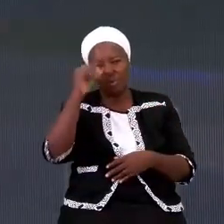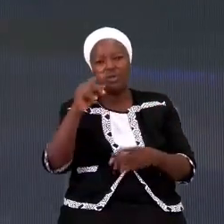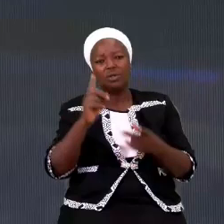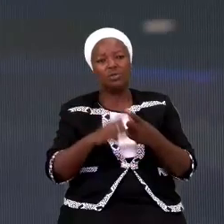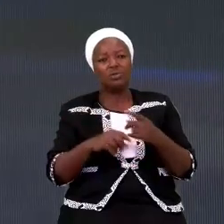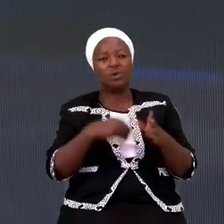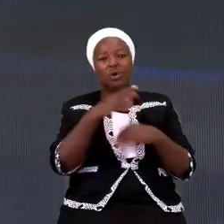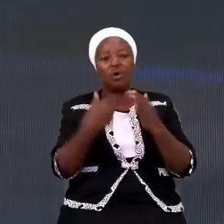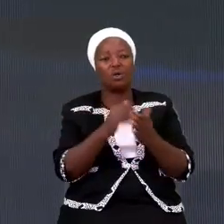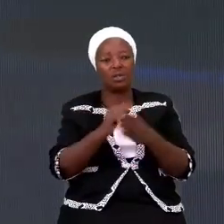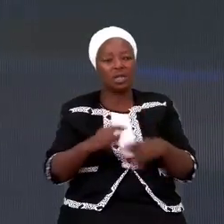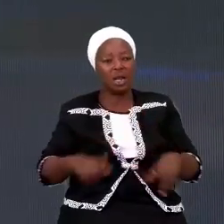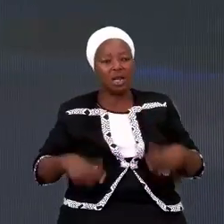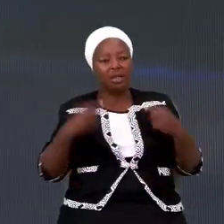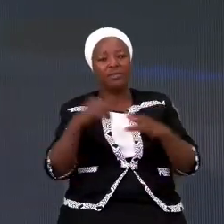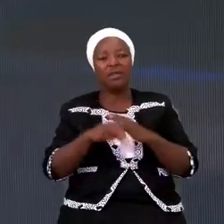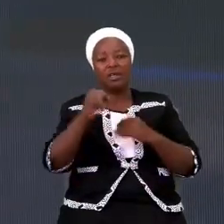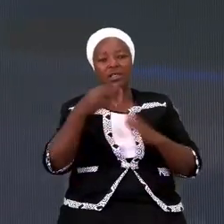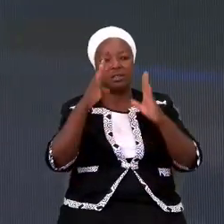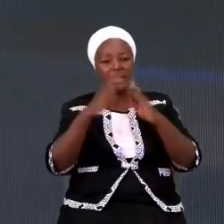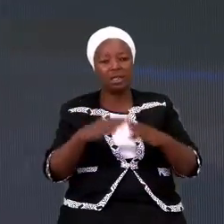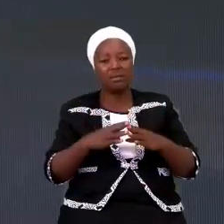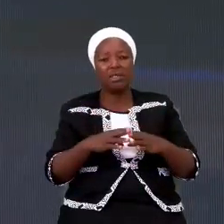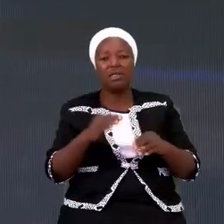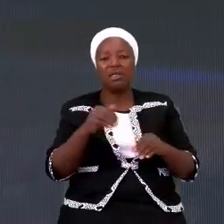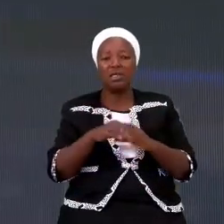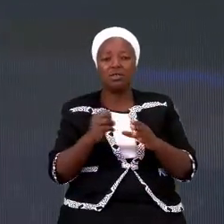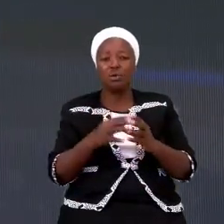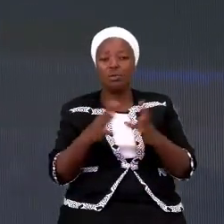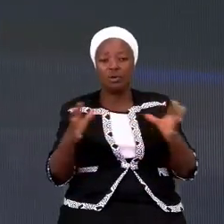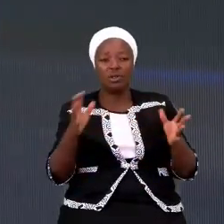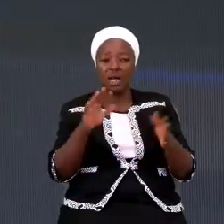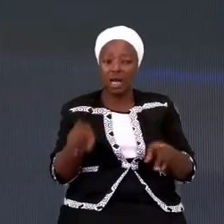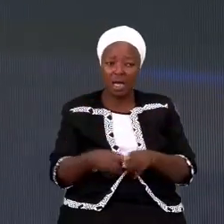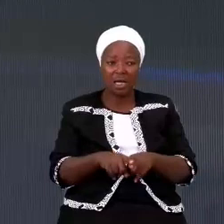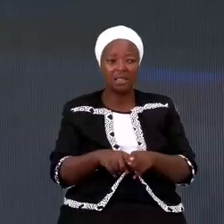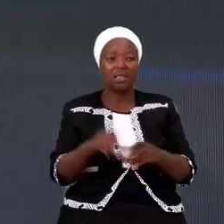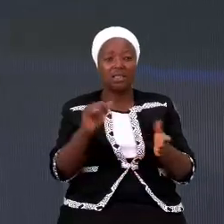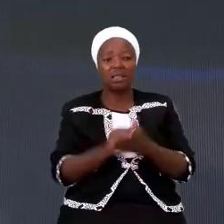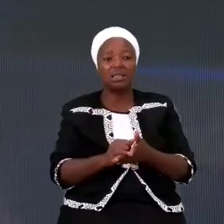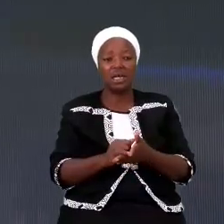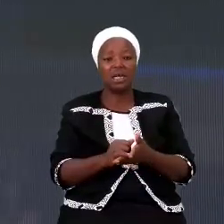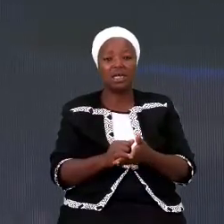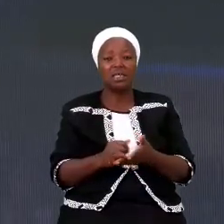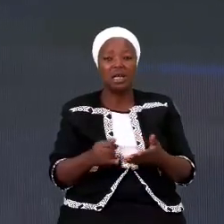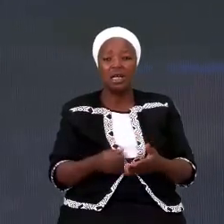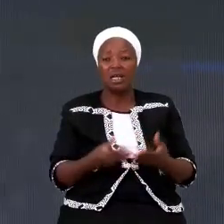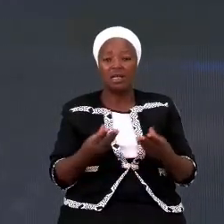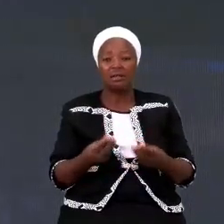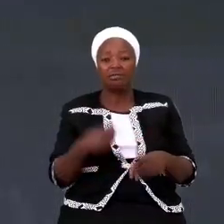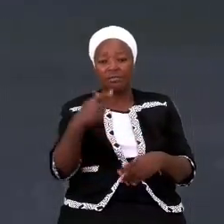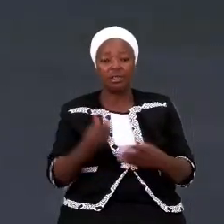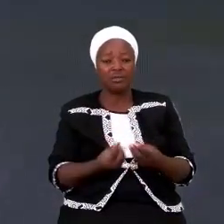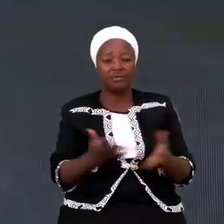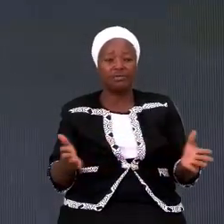as that field is called in their proper tongue Aseldaman, that is to say, the field